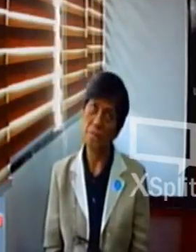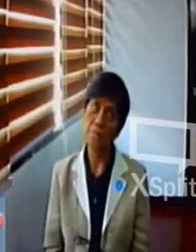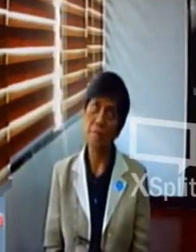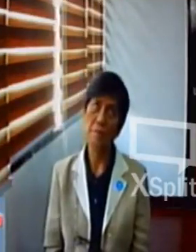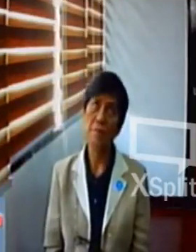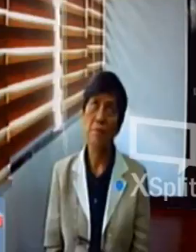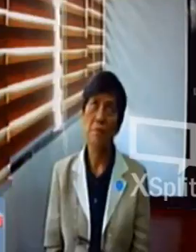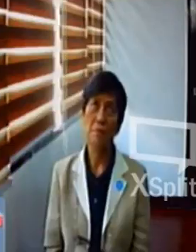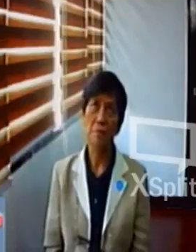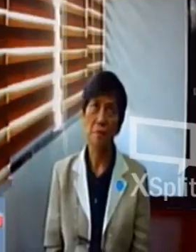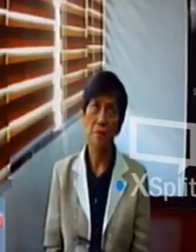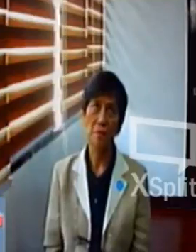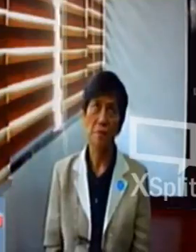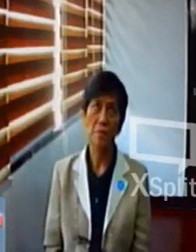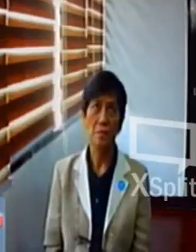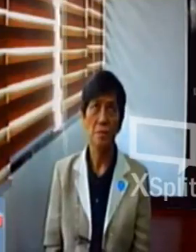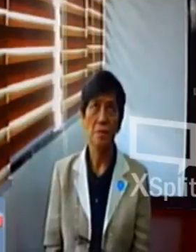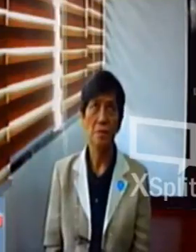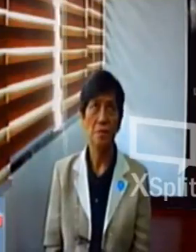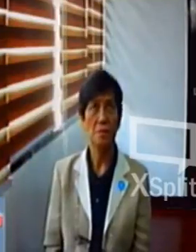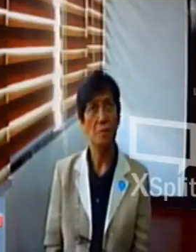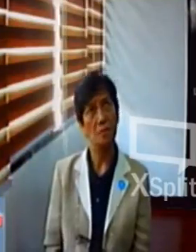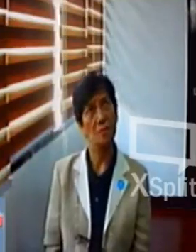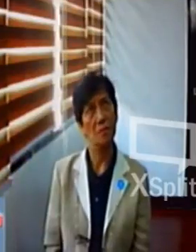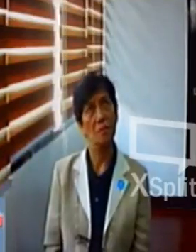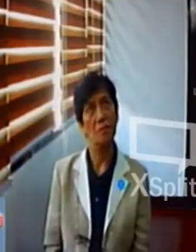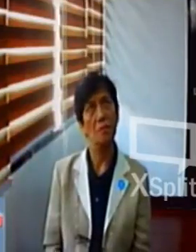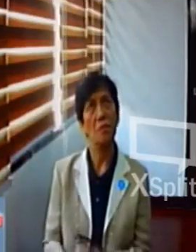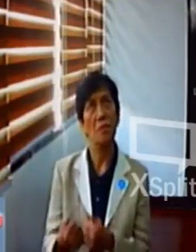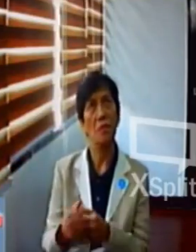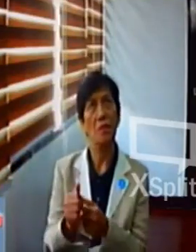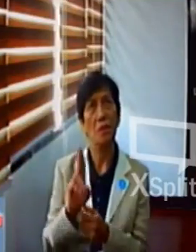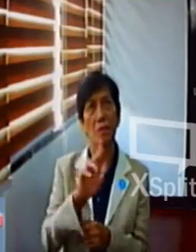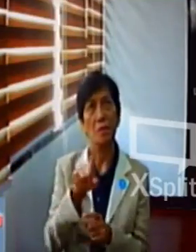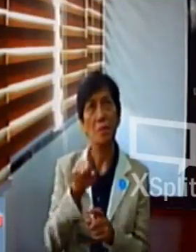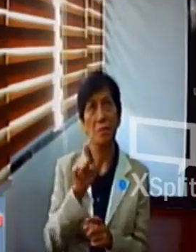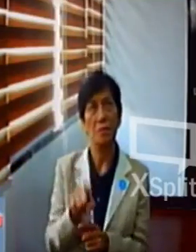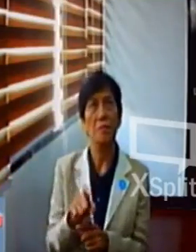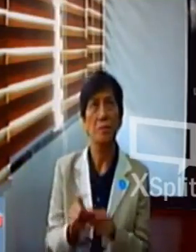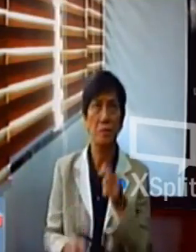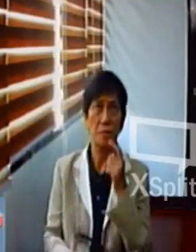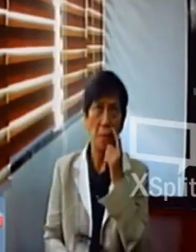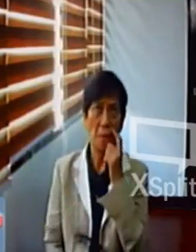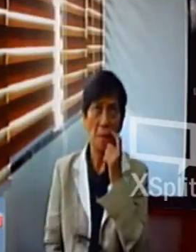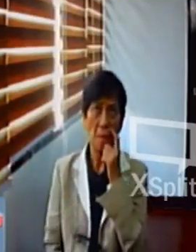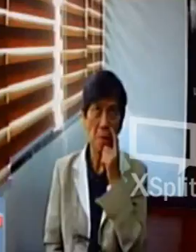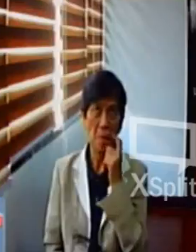Thank you. I have a follow-up question. But